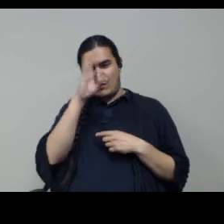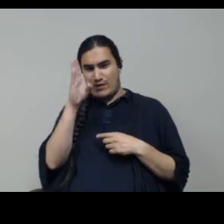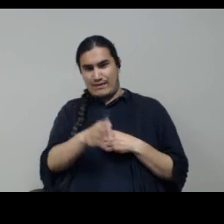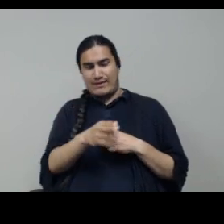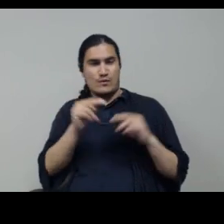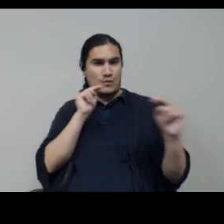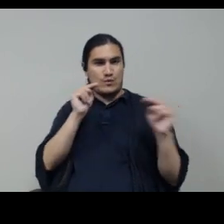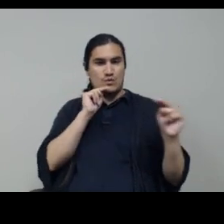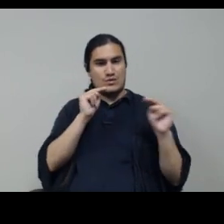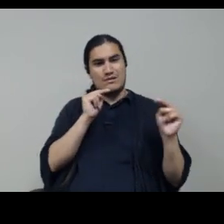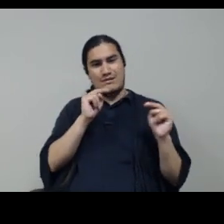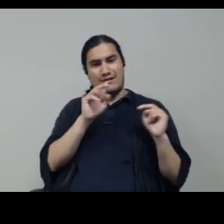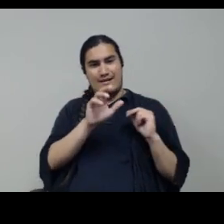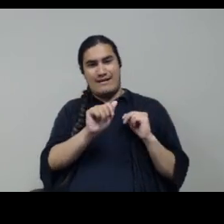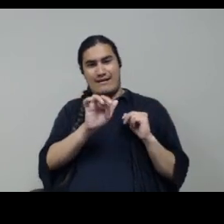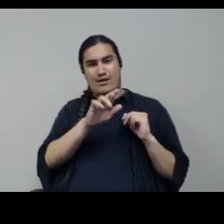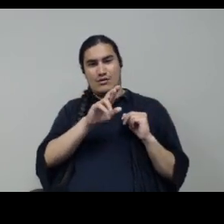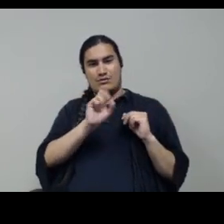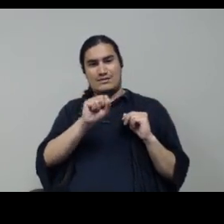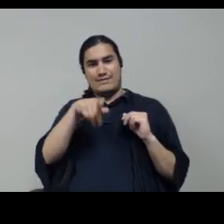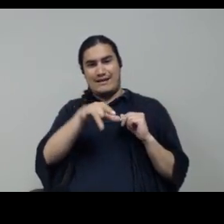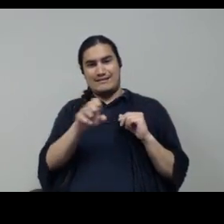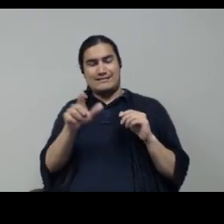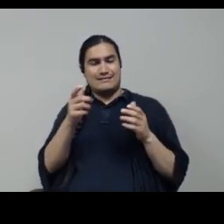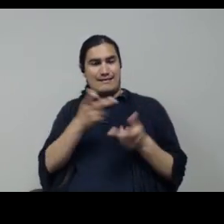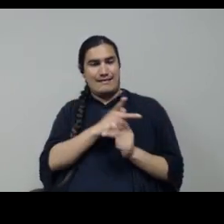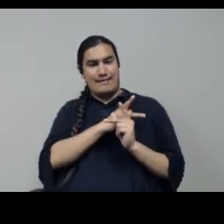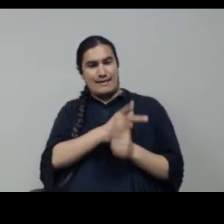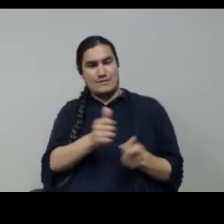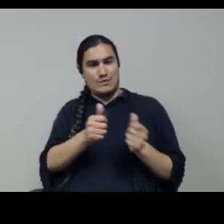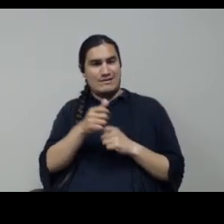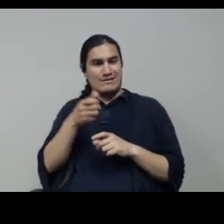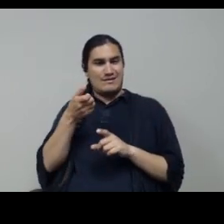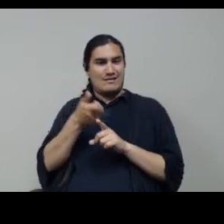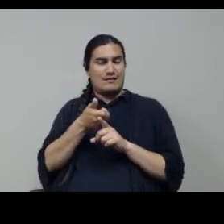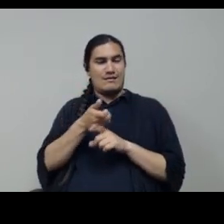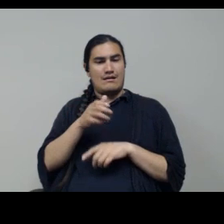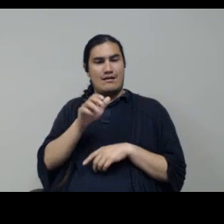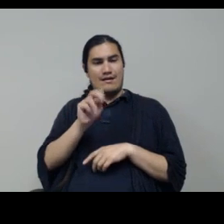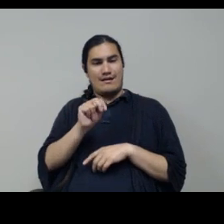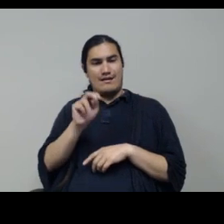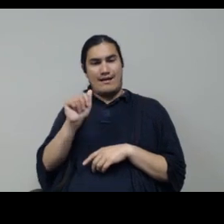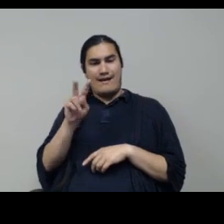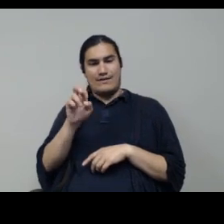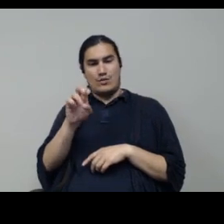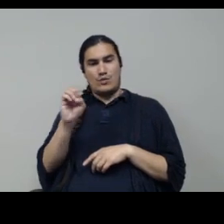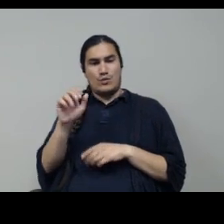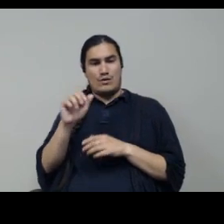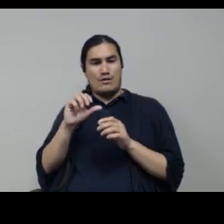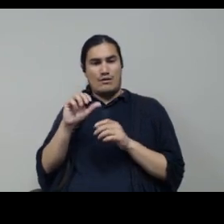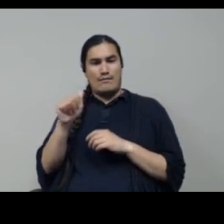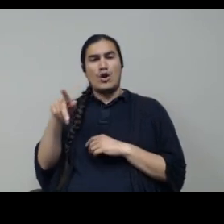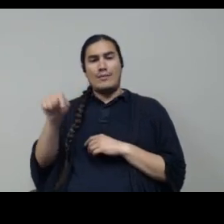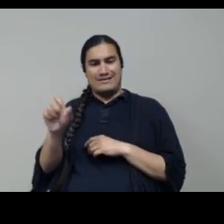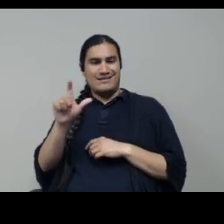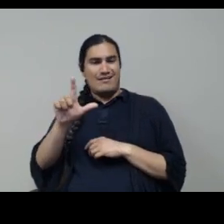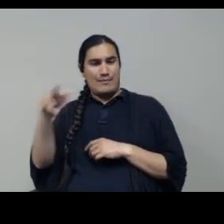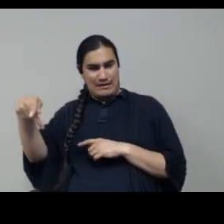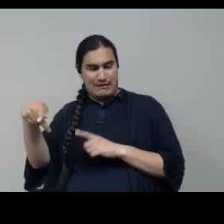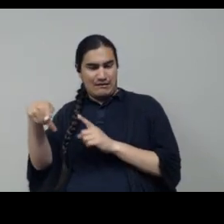an airspace lease with a private entity known as N Avenue Apartments, LP. N